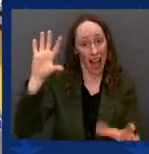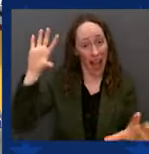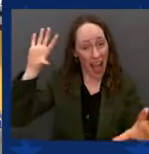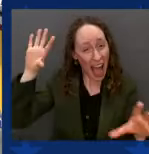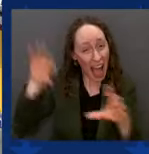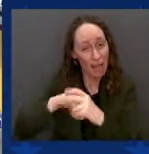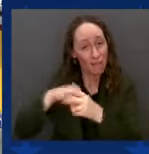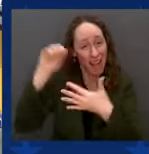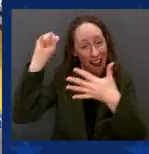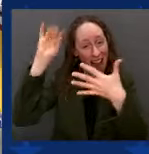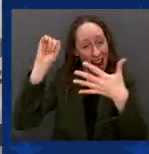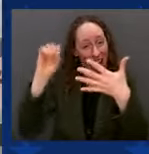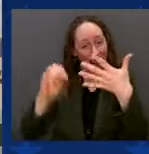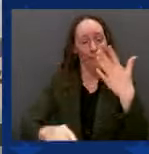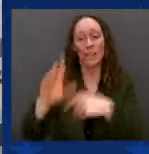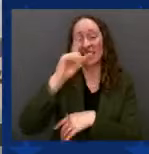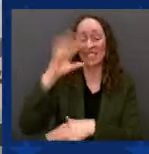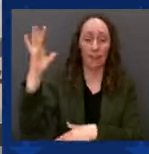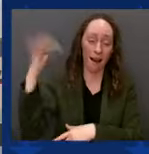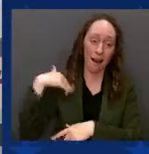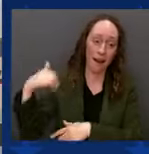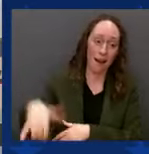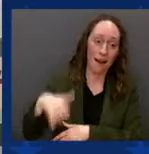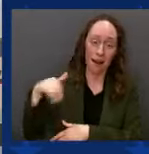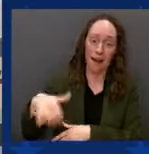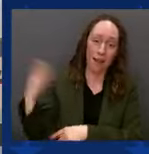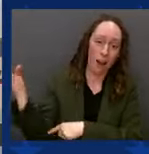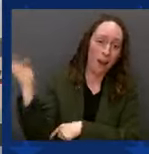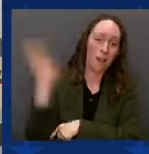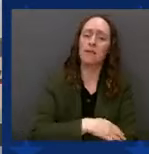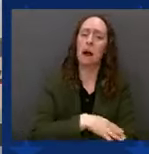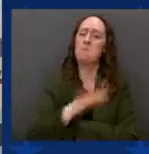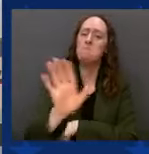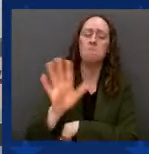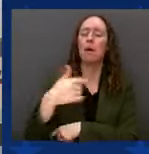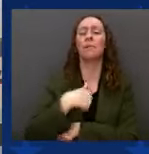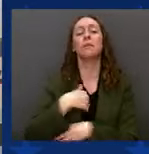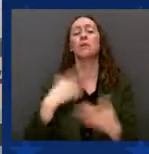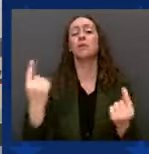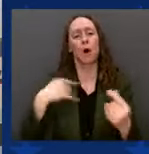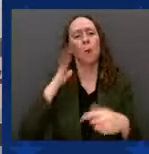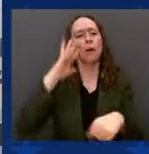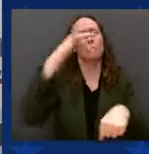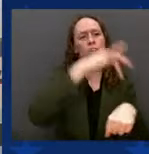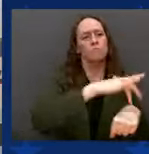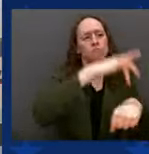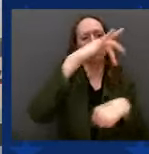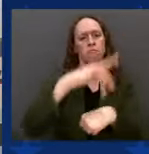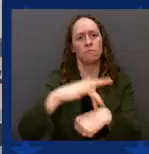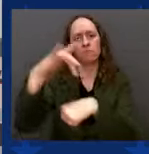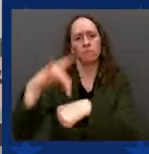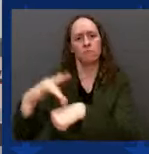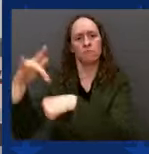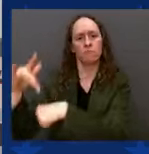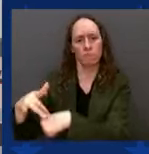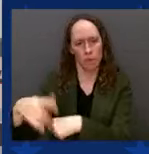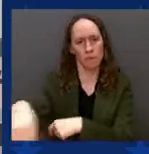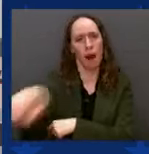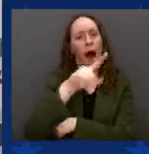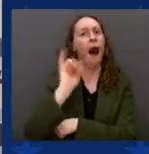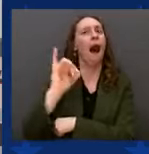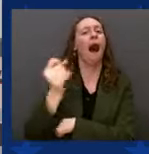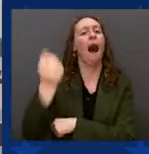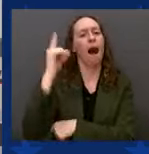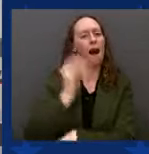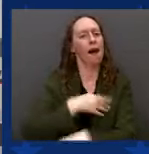contours of what we're for and how it's in stark contrast to what appears to be what the other team